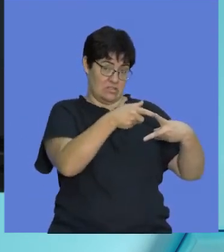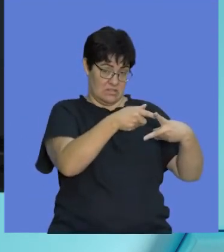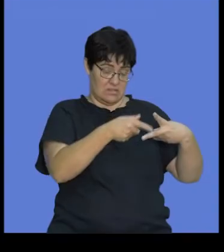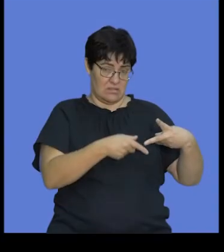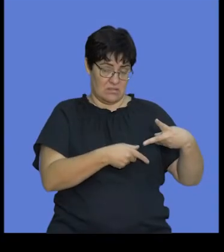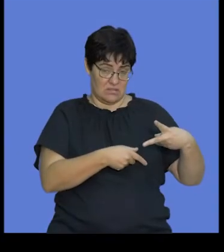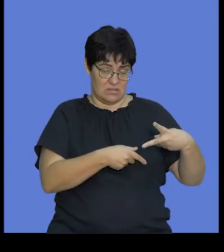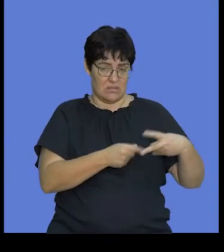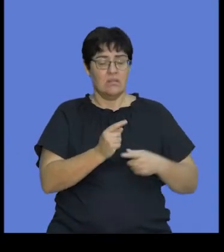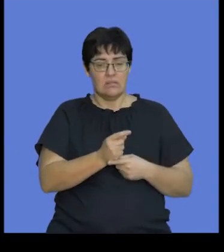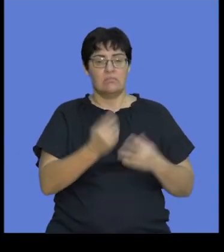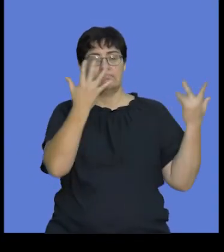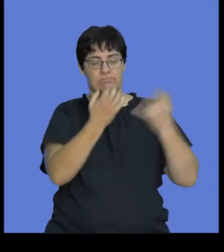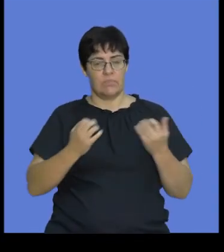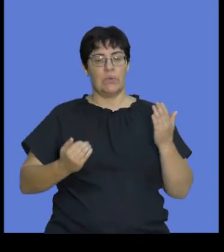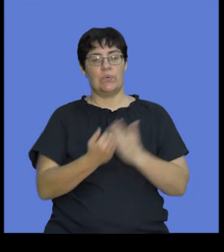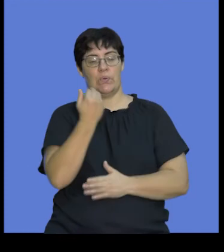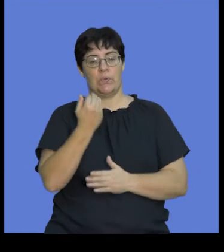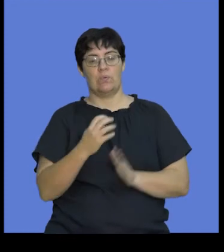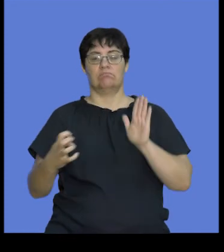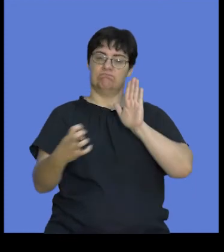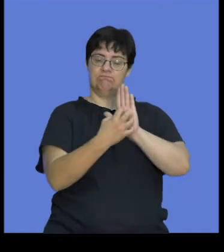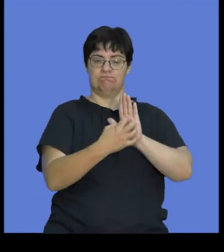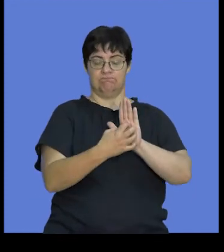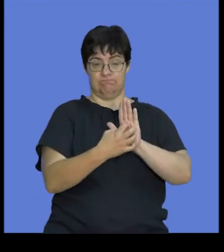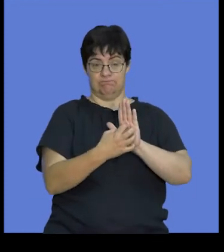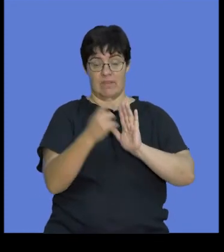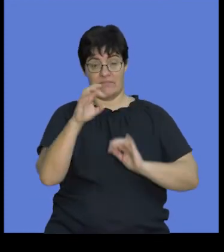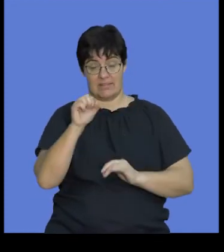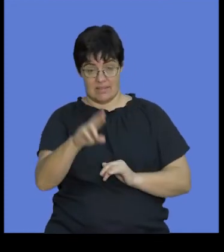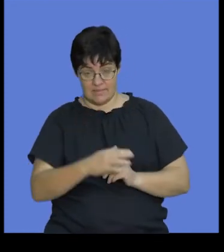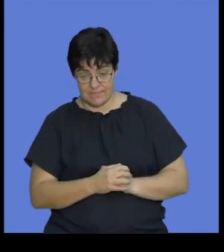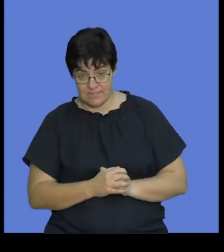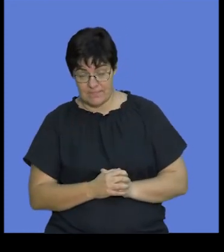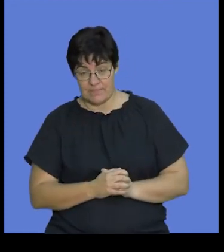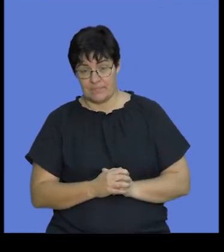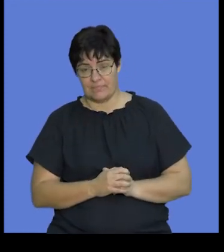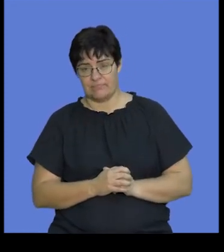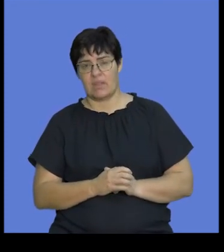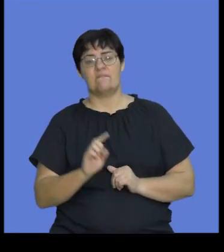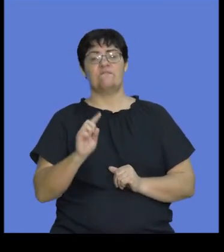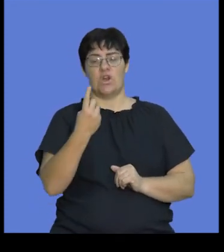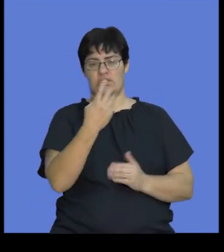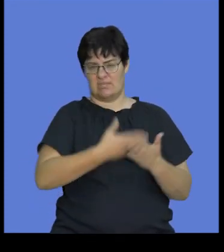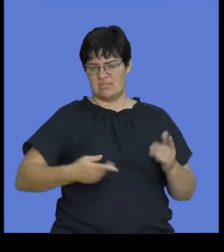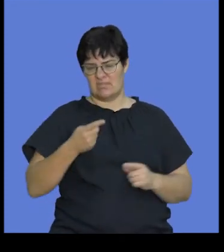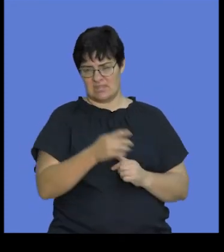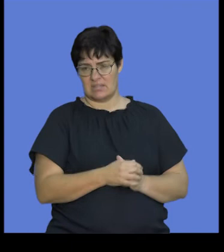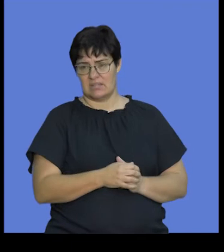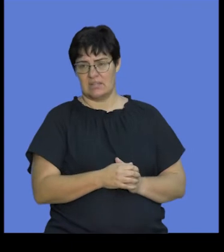question. Calculate the new momentum, draw a vector diagram. Okay, well, let's start with the first